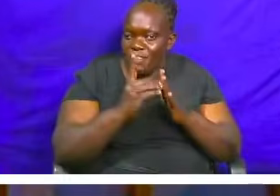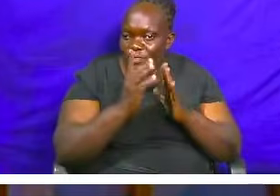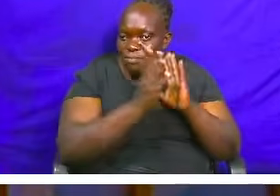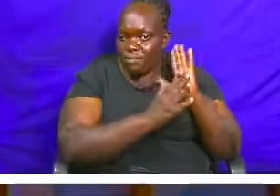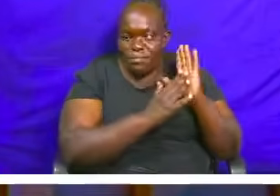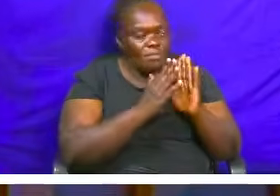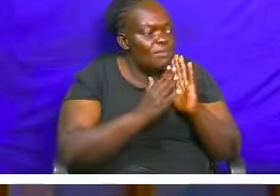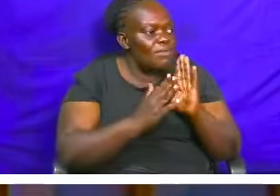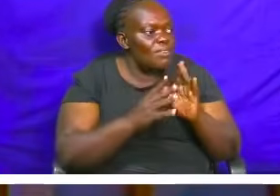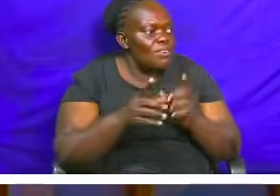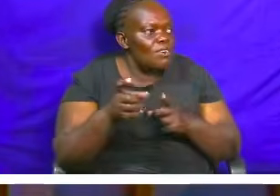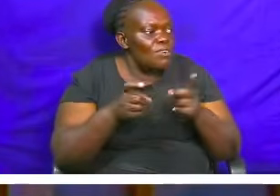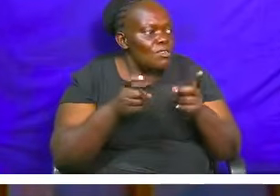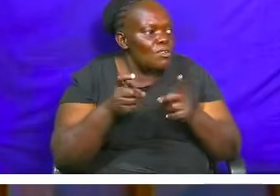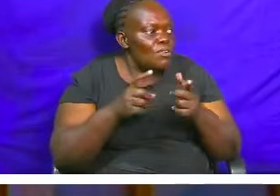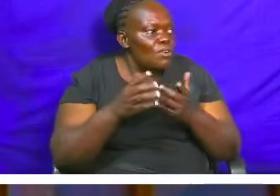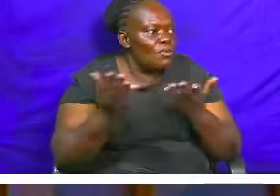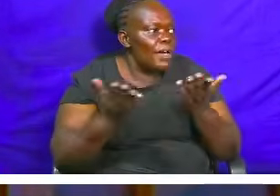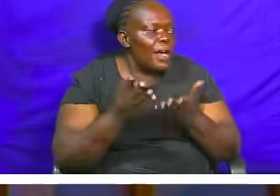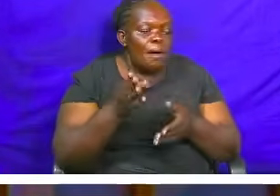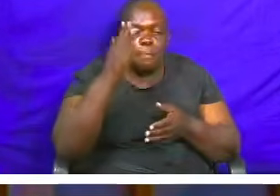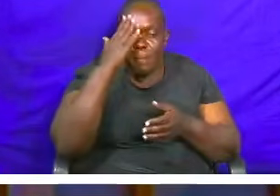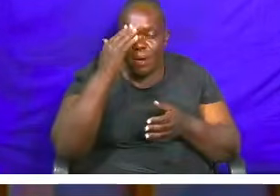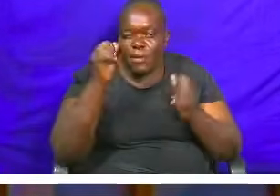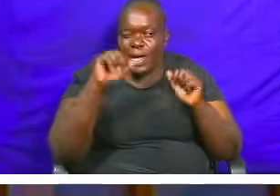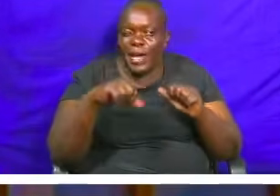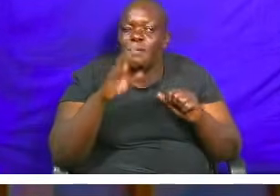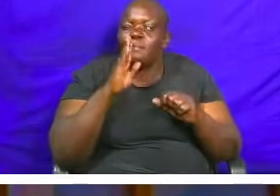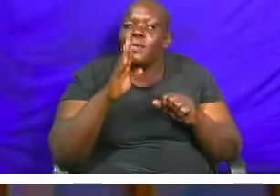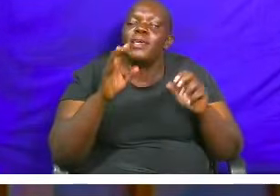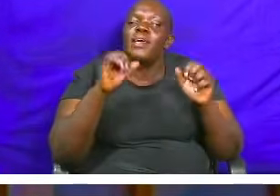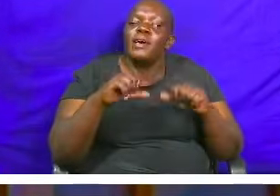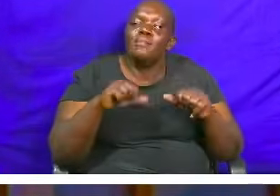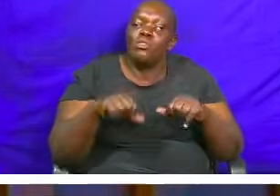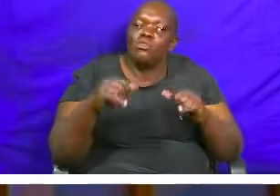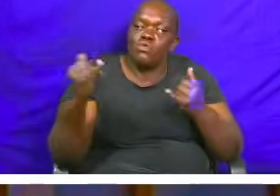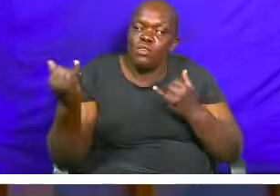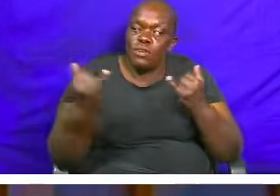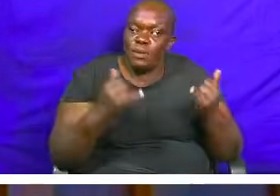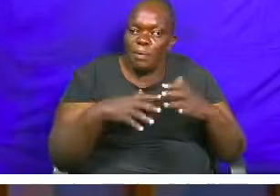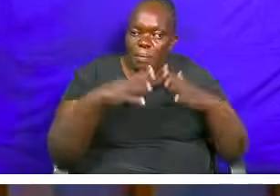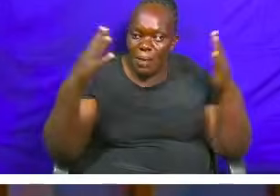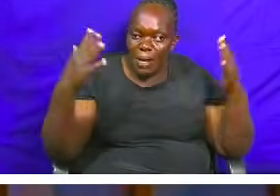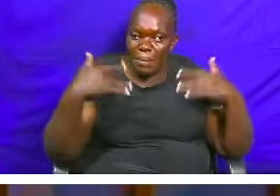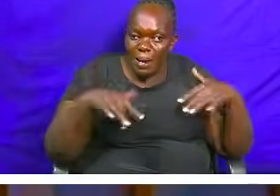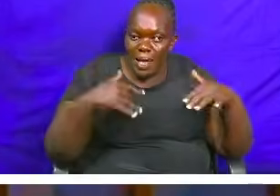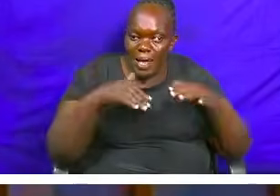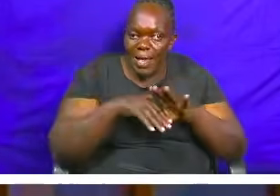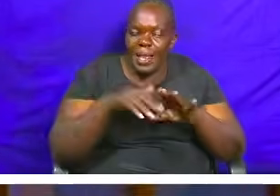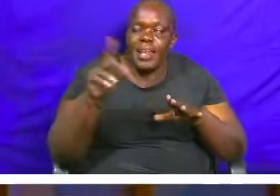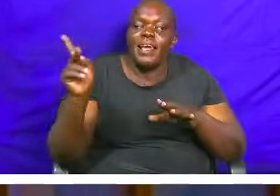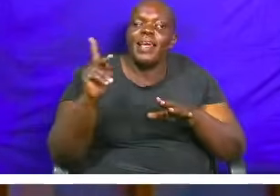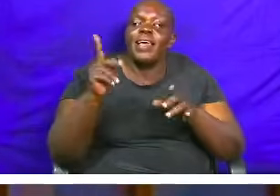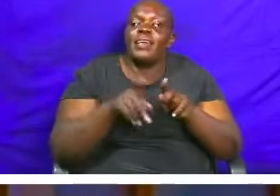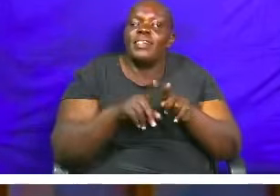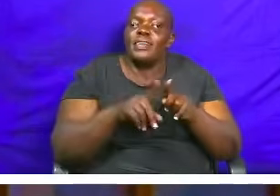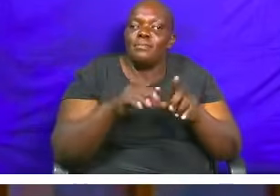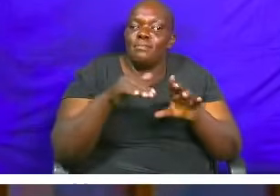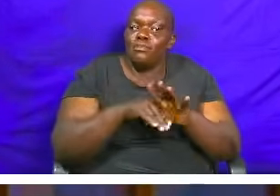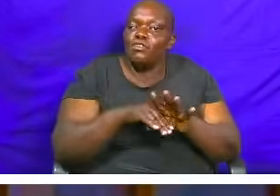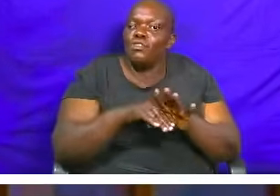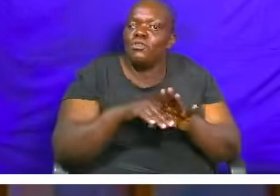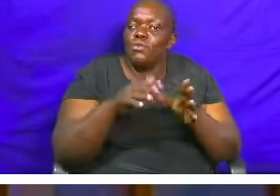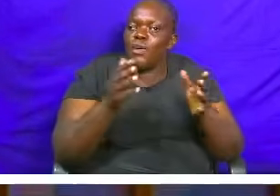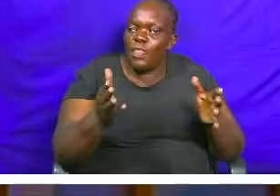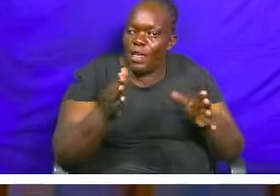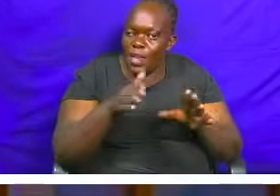stocks regulation, whereby we can be able to invite a big player in Kenya to store petroleum within our ports,